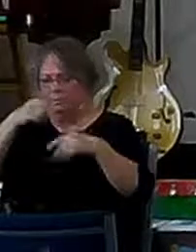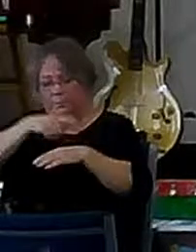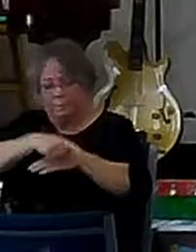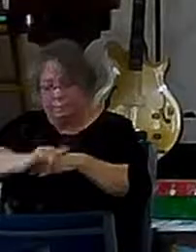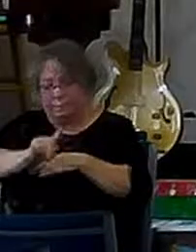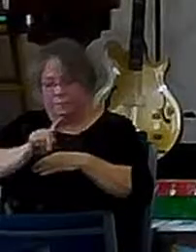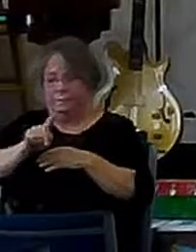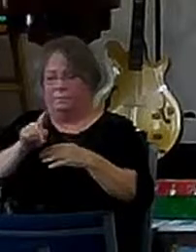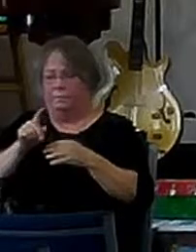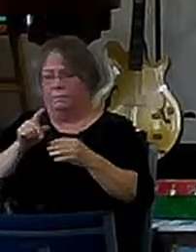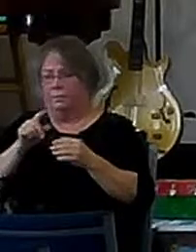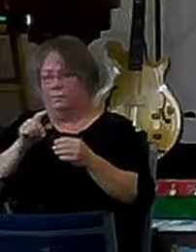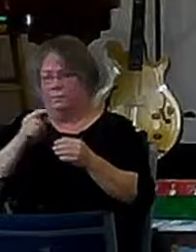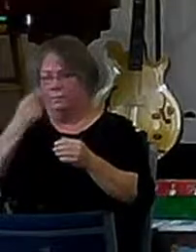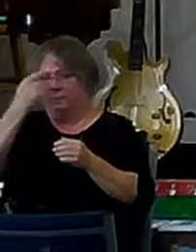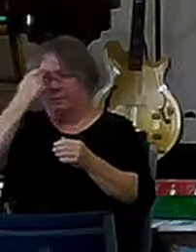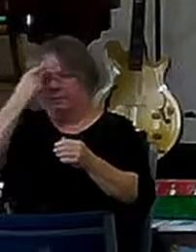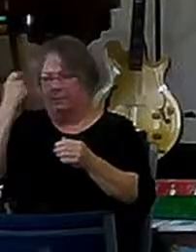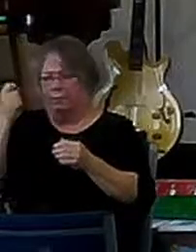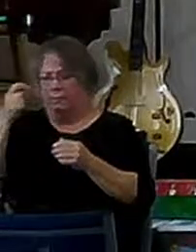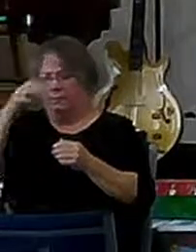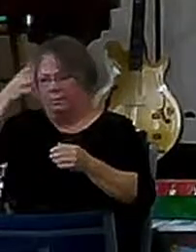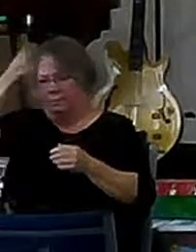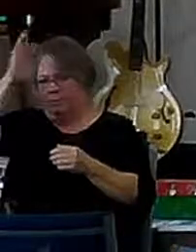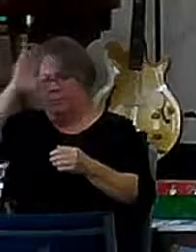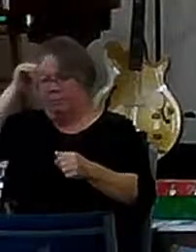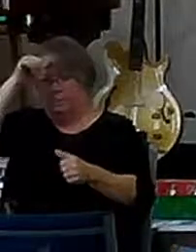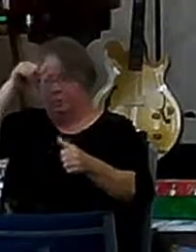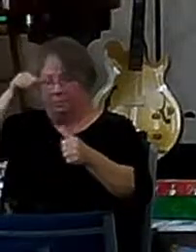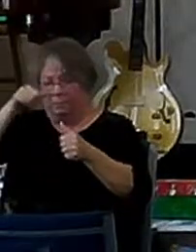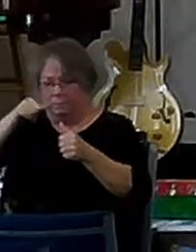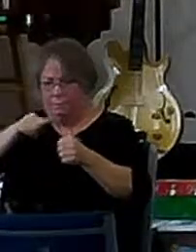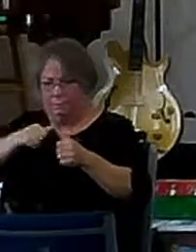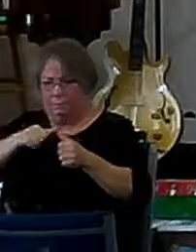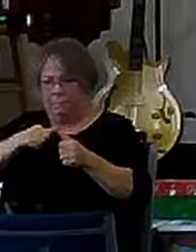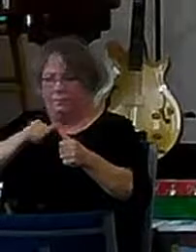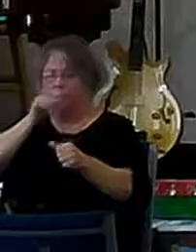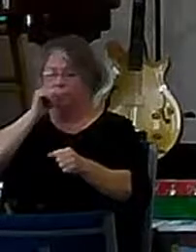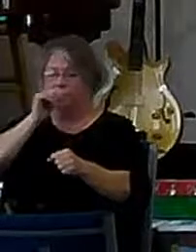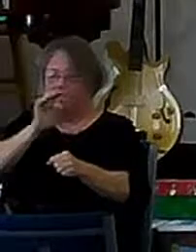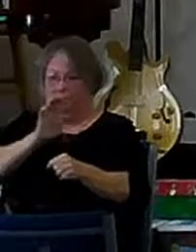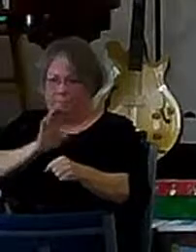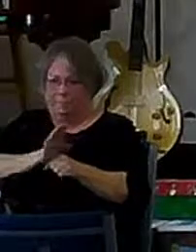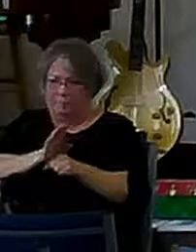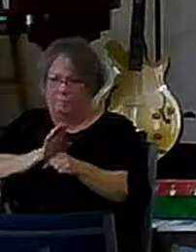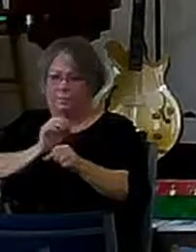this in large measure because he remembers the covenant that he